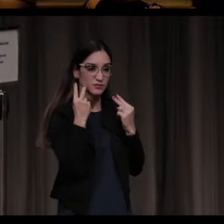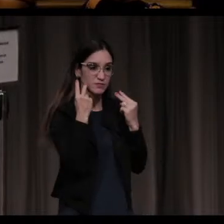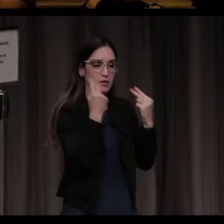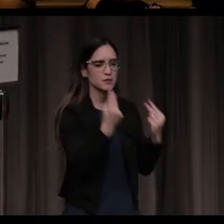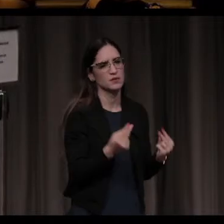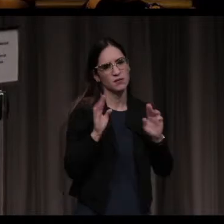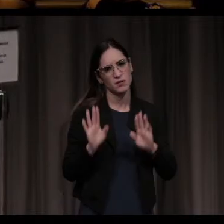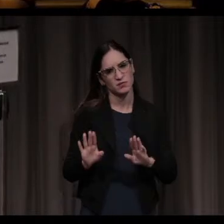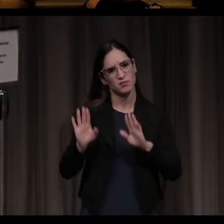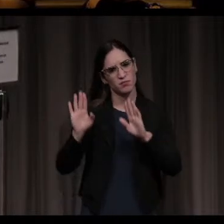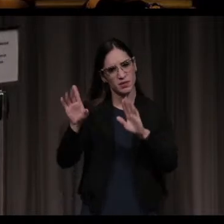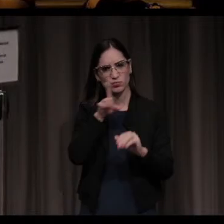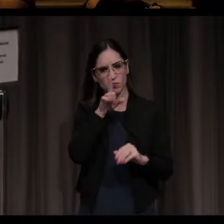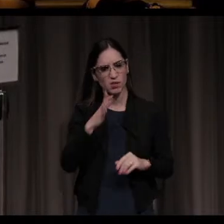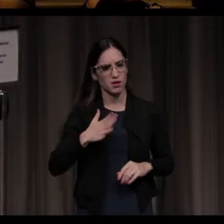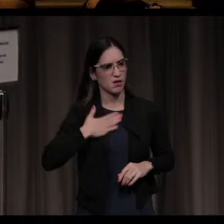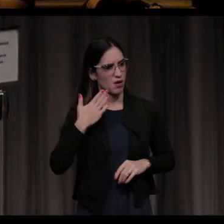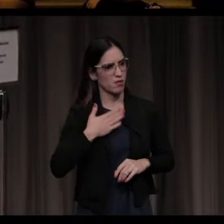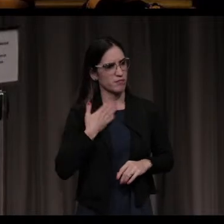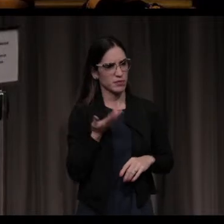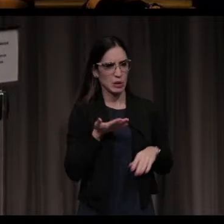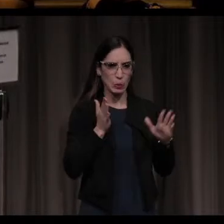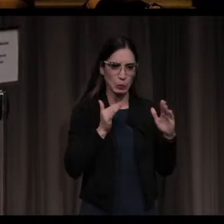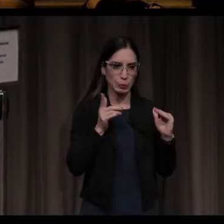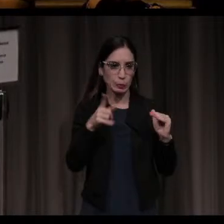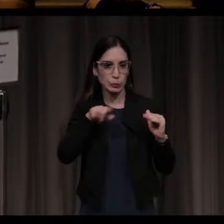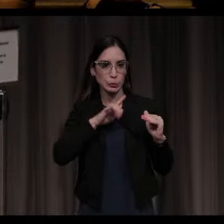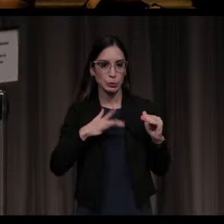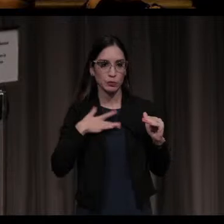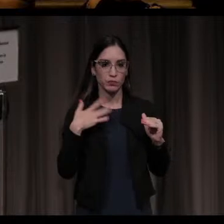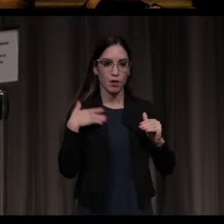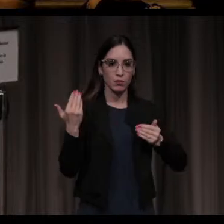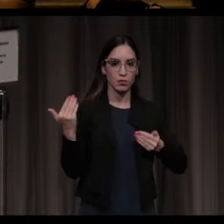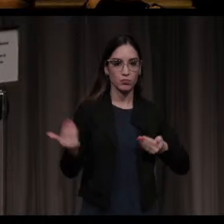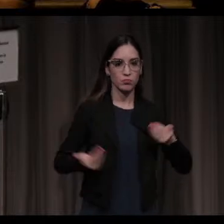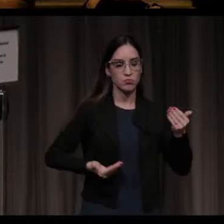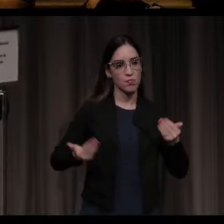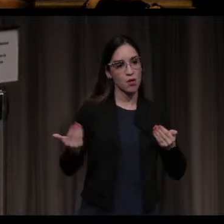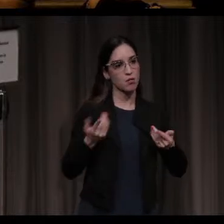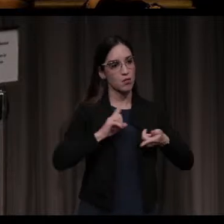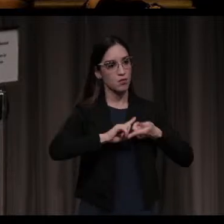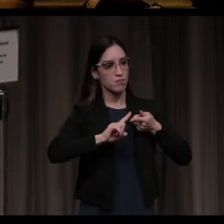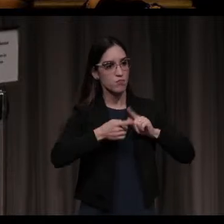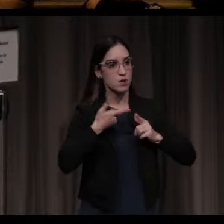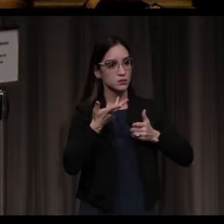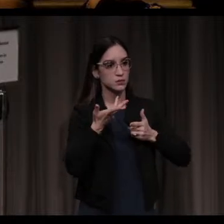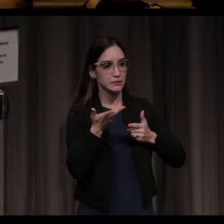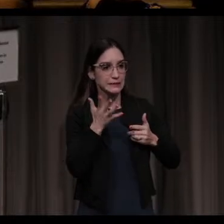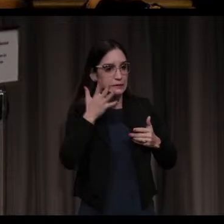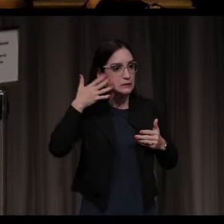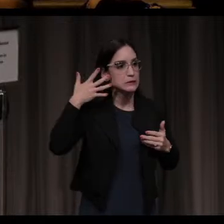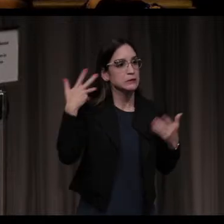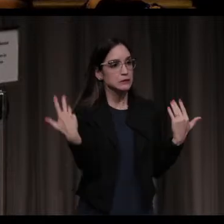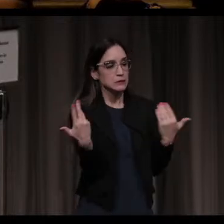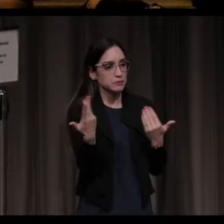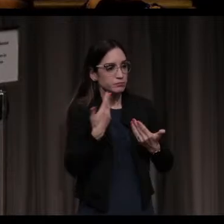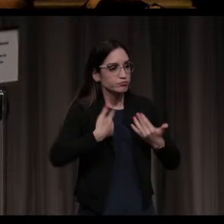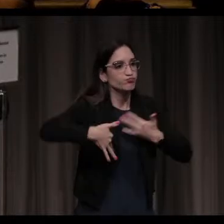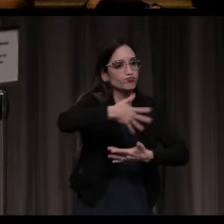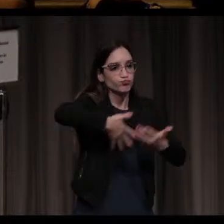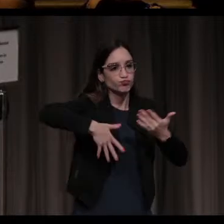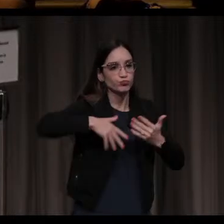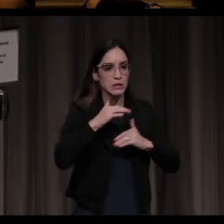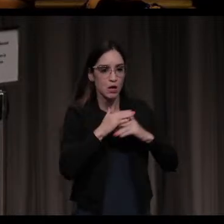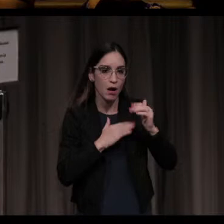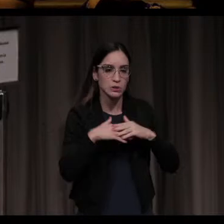really happy for that, and I hope that you feel welcome to come out there and see what's out there and make friends with the land. But I say that because when we talk